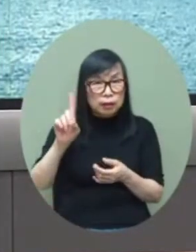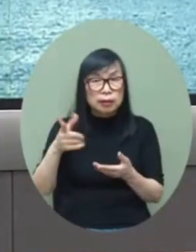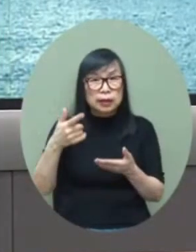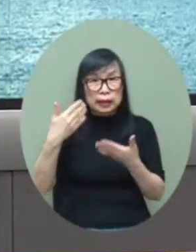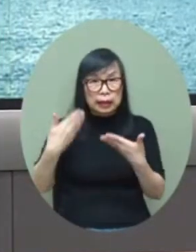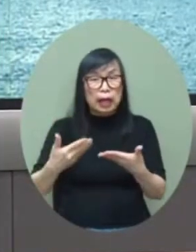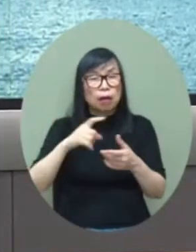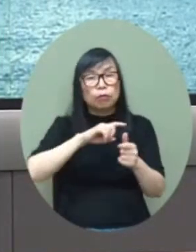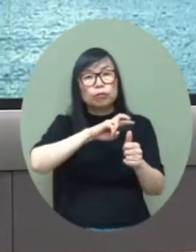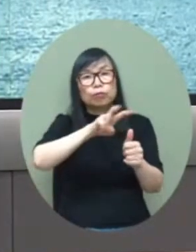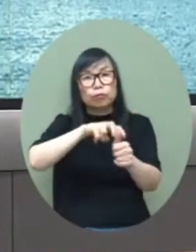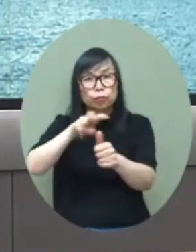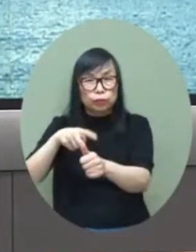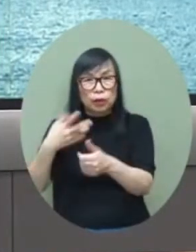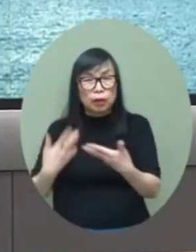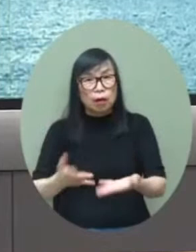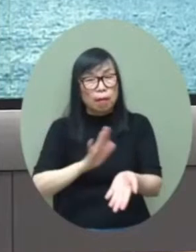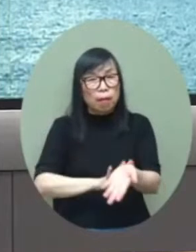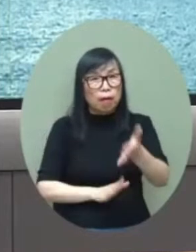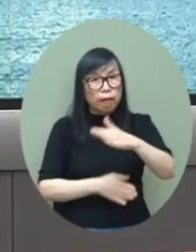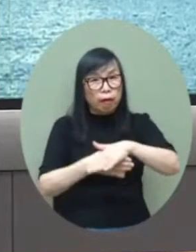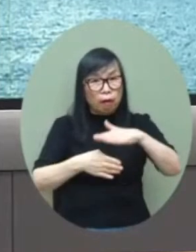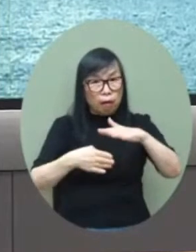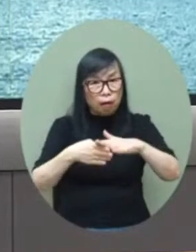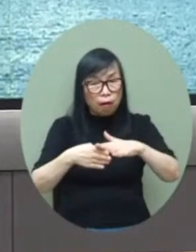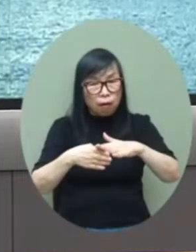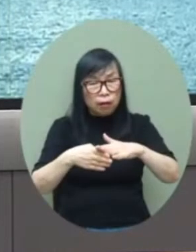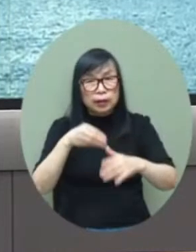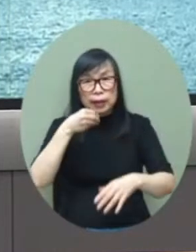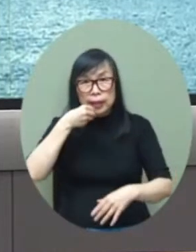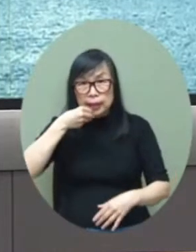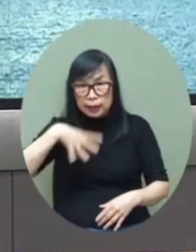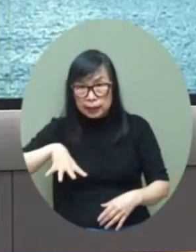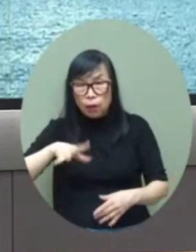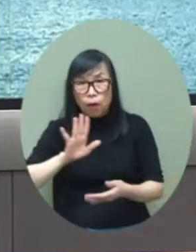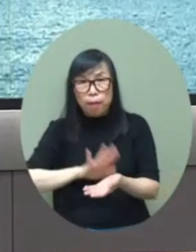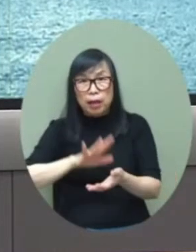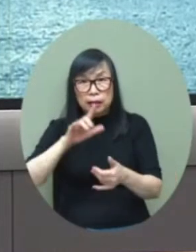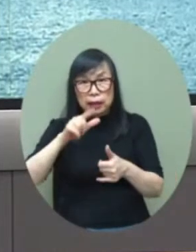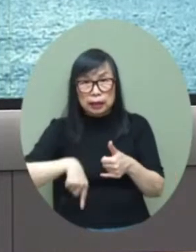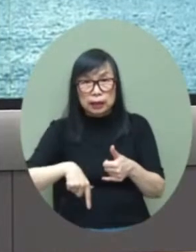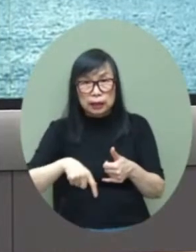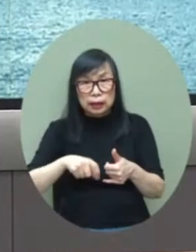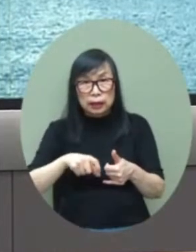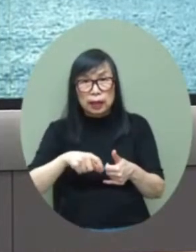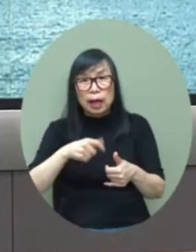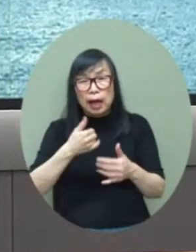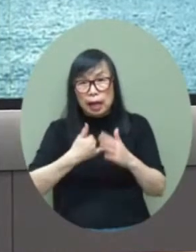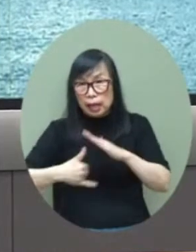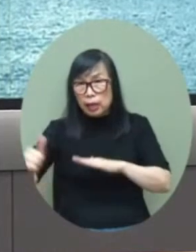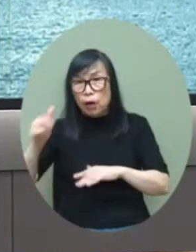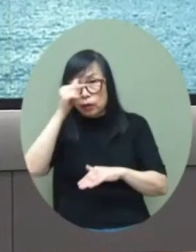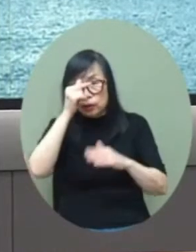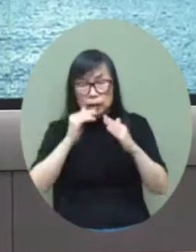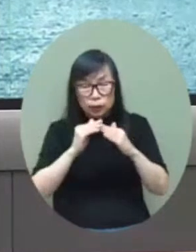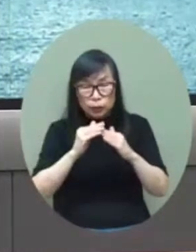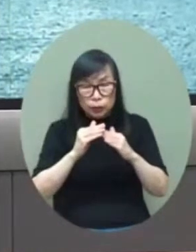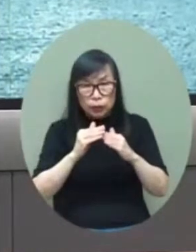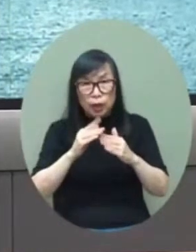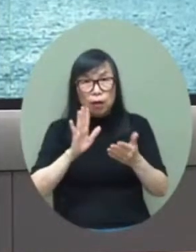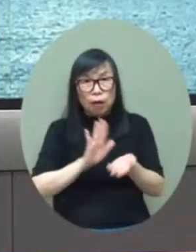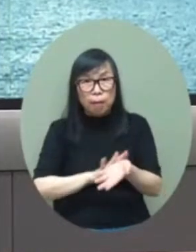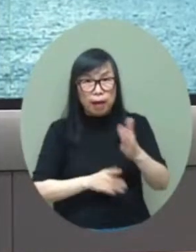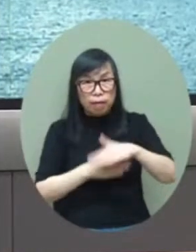of infection, we're still contact tracing for that particular ward. The